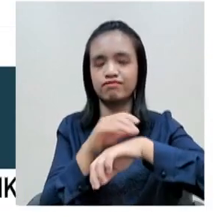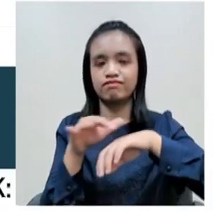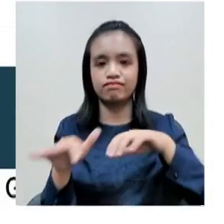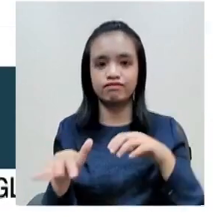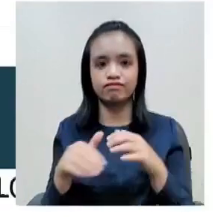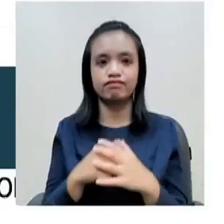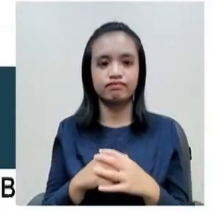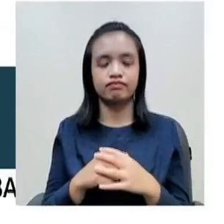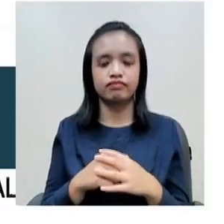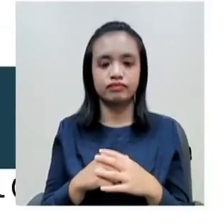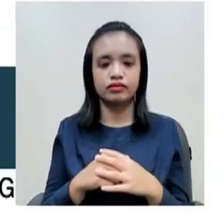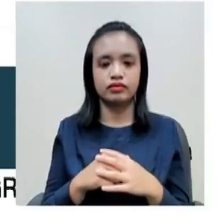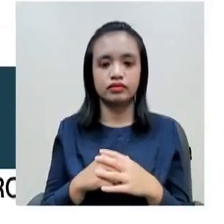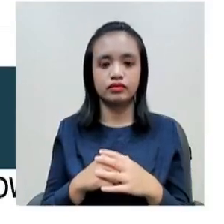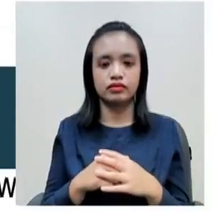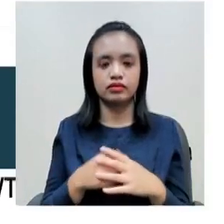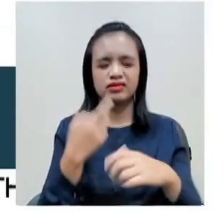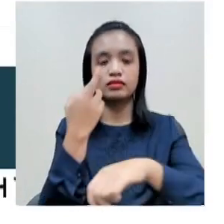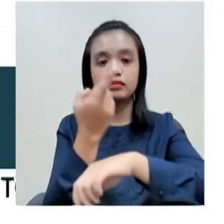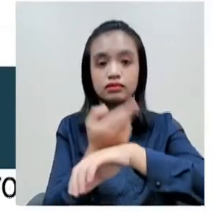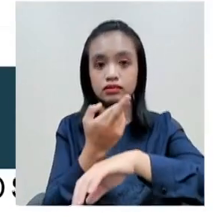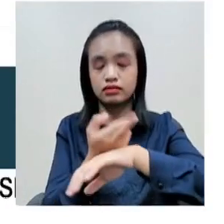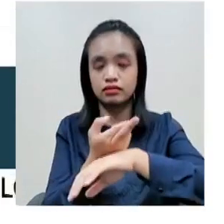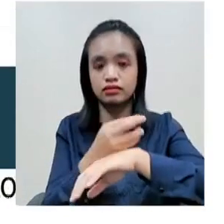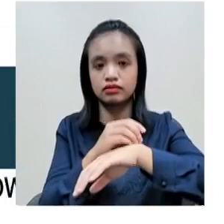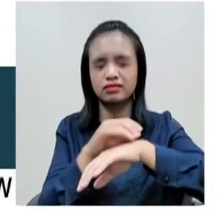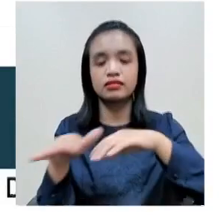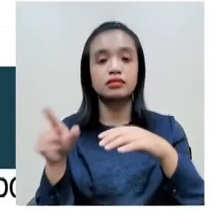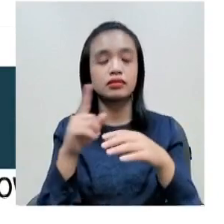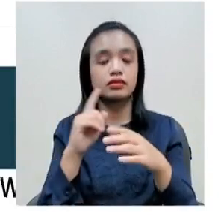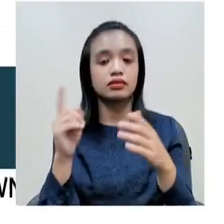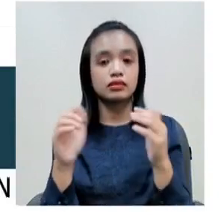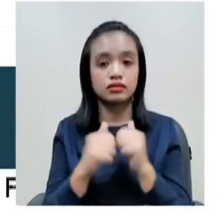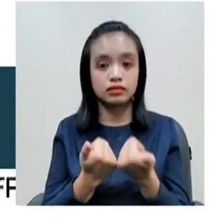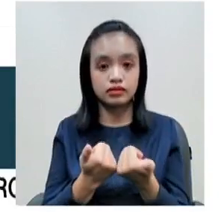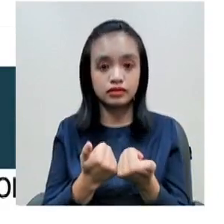that rockfall is generated by the